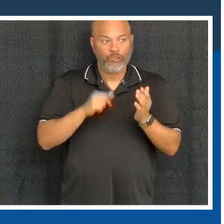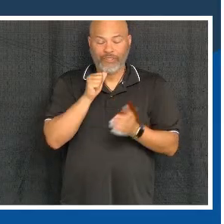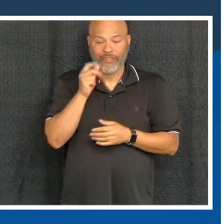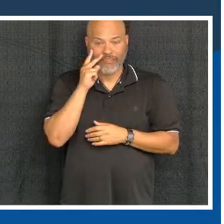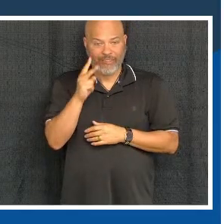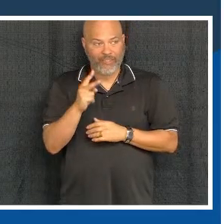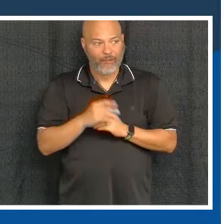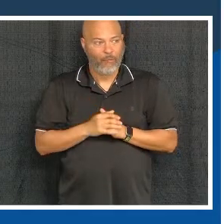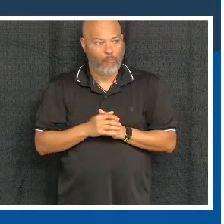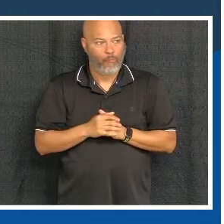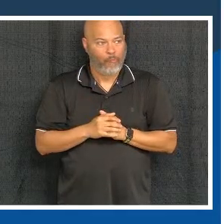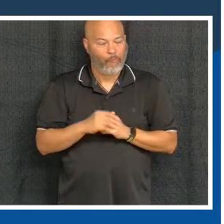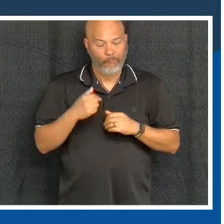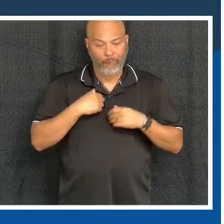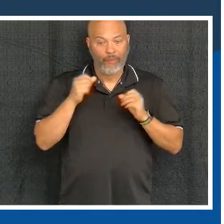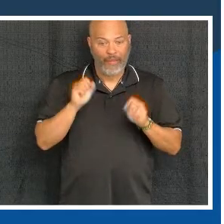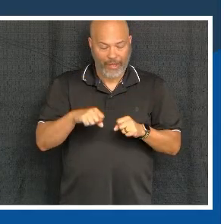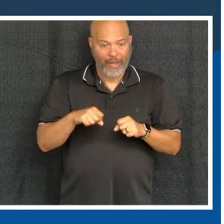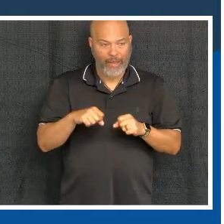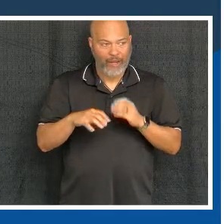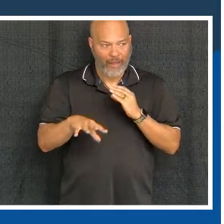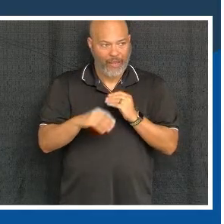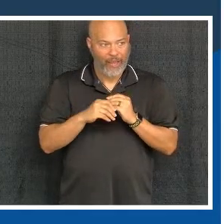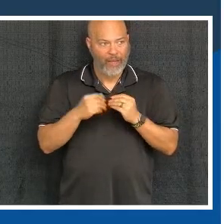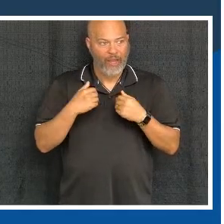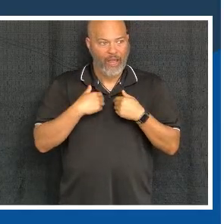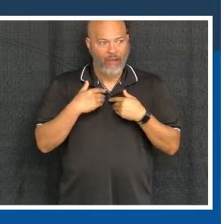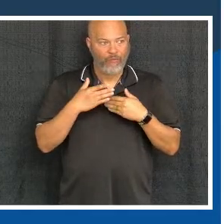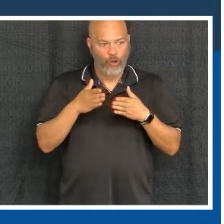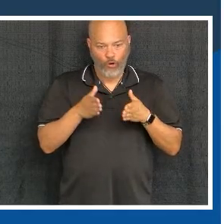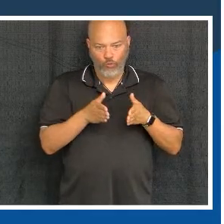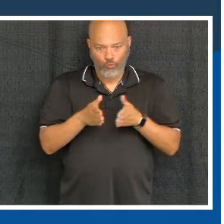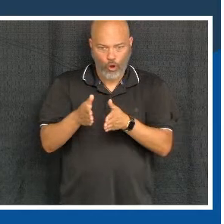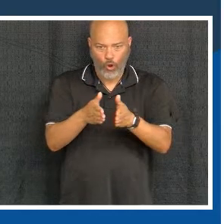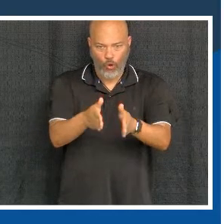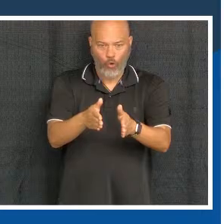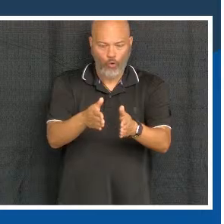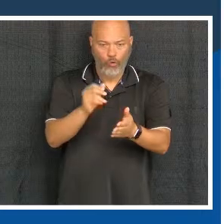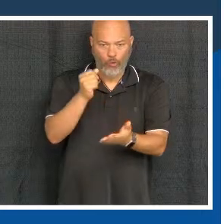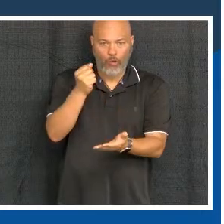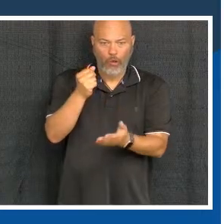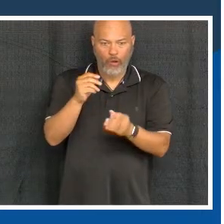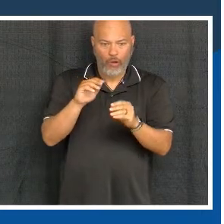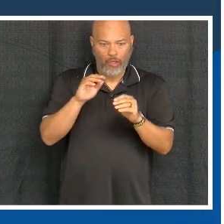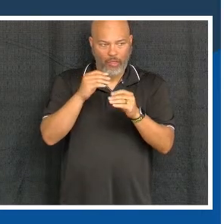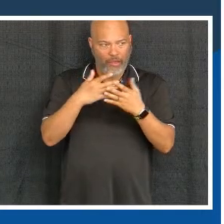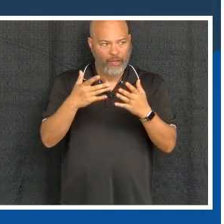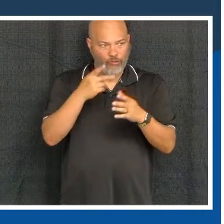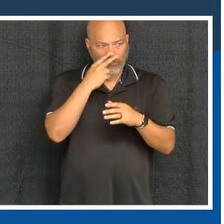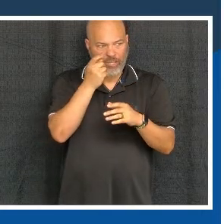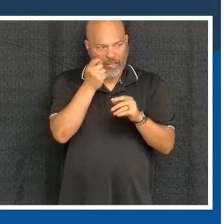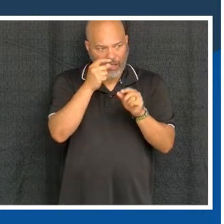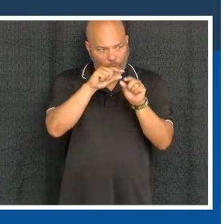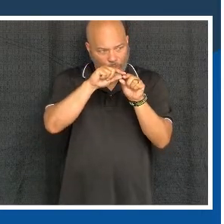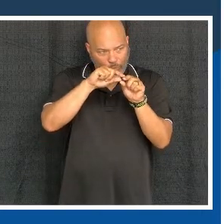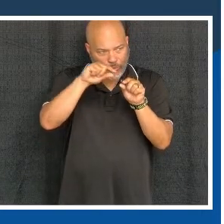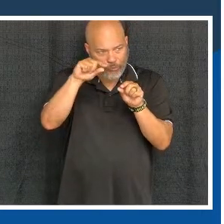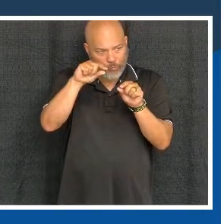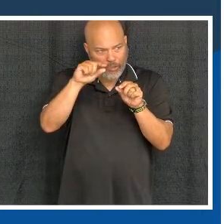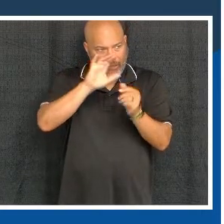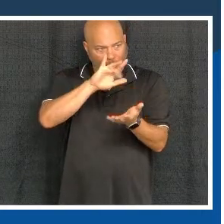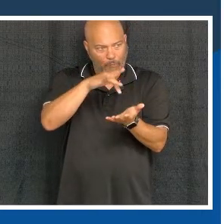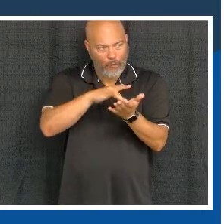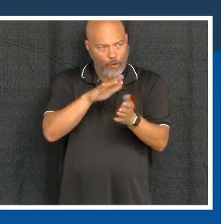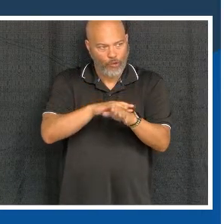can definitely get it to you if you all want to see it, we do have a road network that has been approved by the Planning Commission. You'll see a little gap in the middle